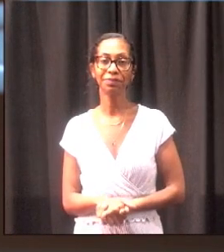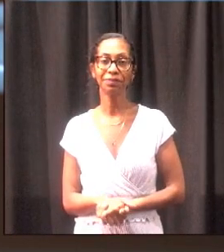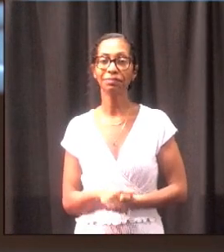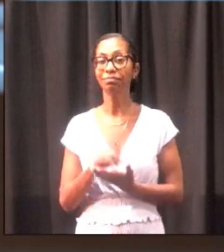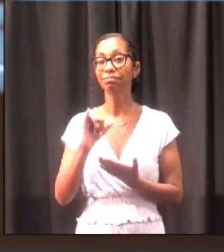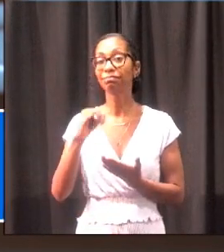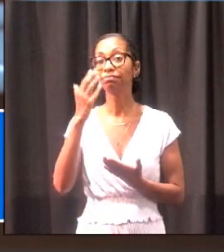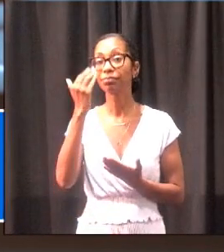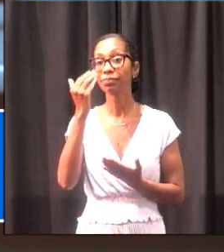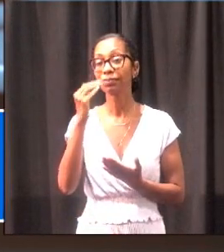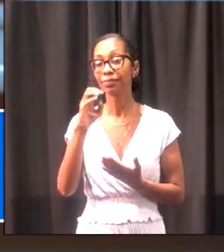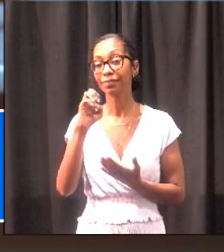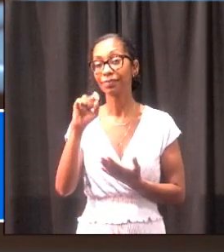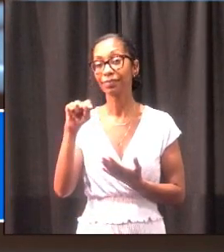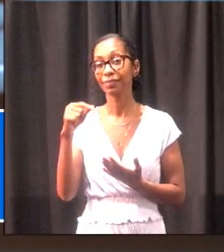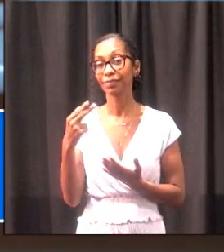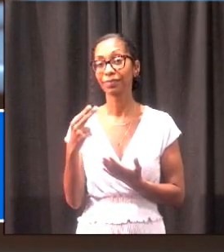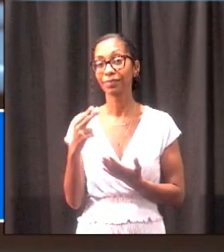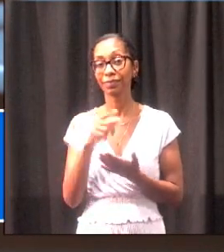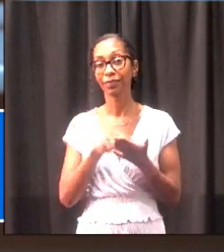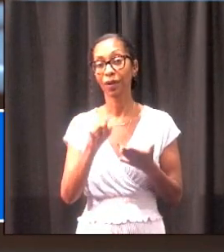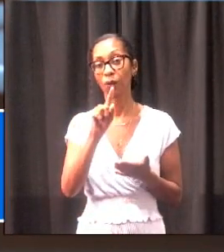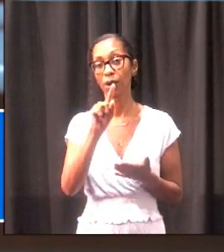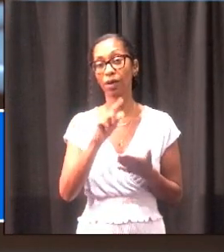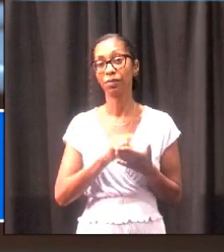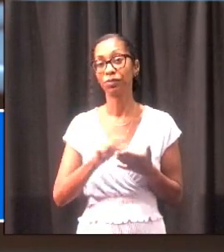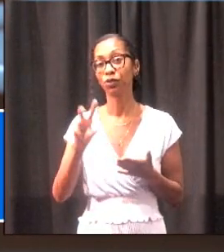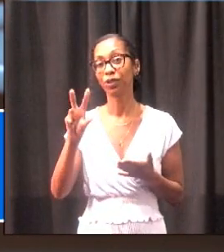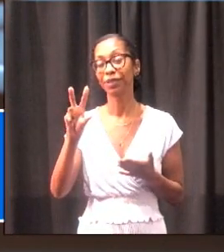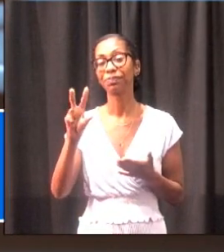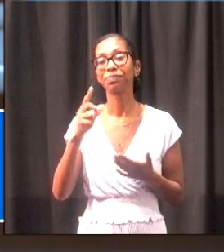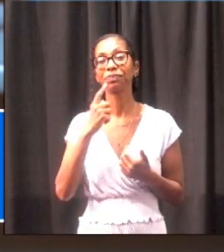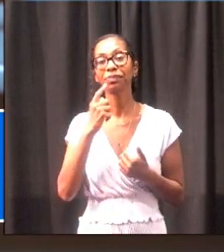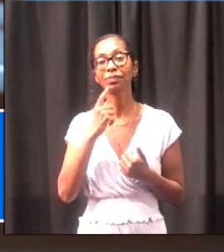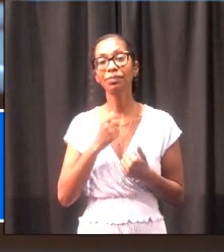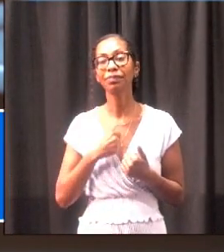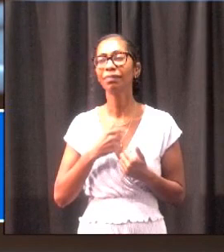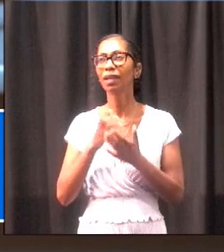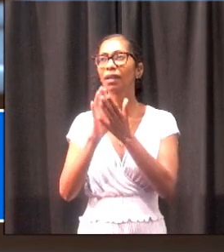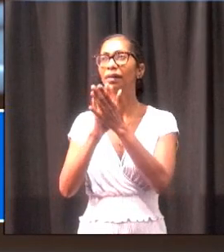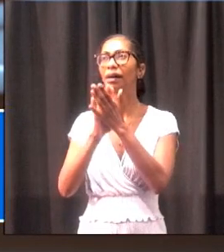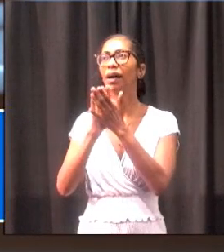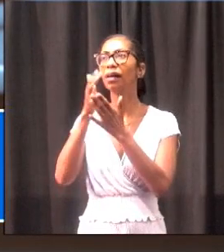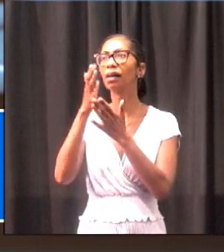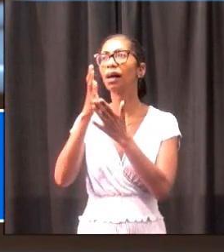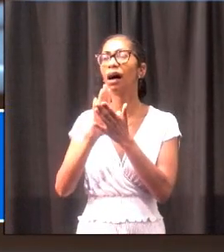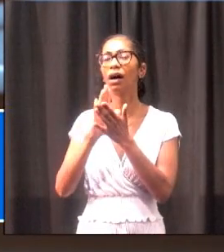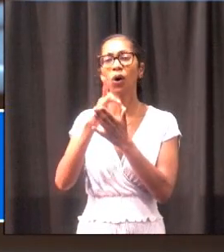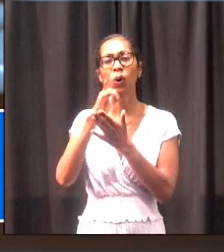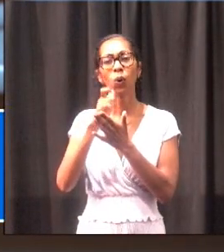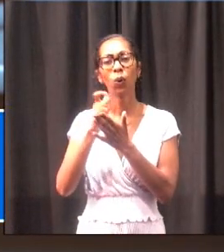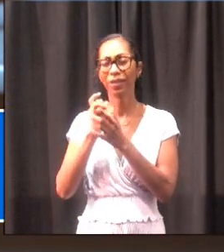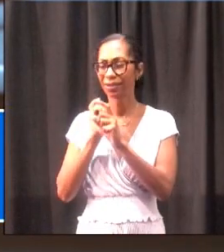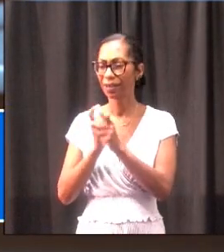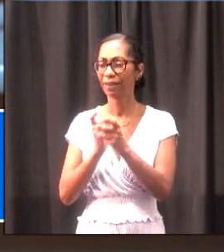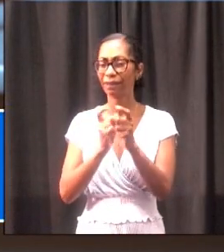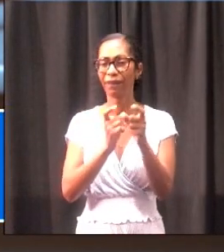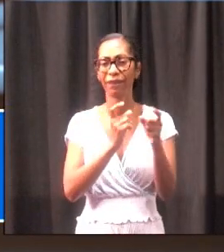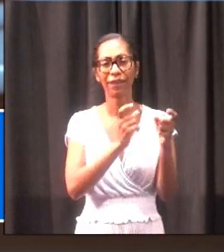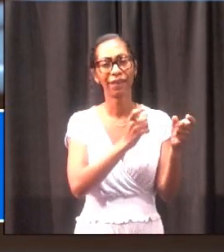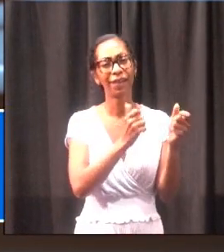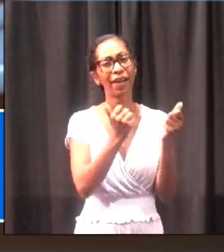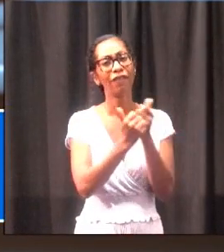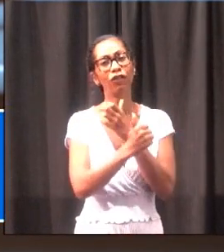That's why Ephesians 1 and 3 says, blessed be the God and the Father of our Lord Jesus Christ, who has blessed us with every